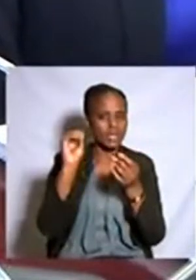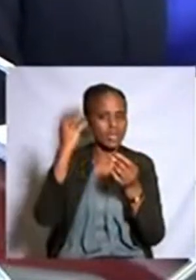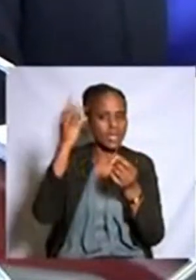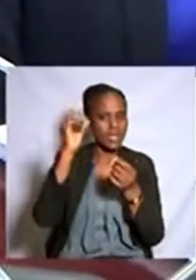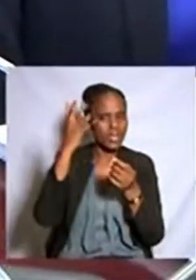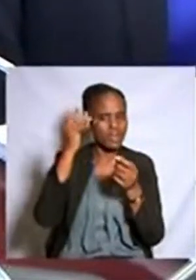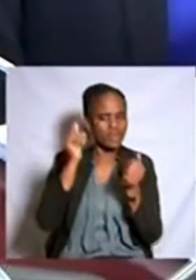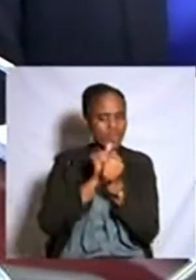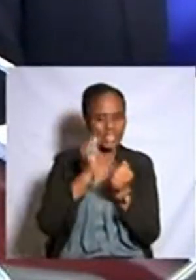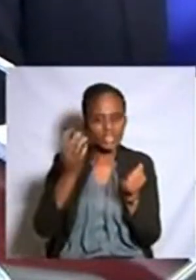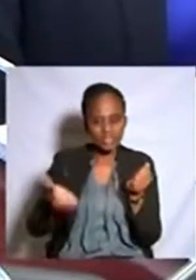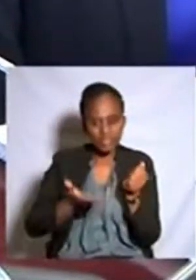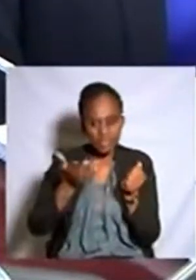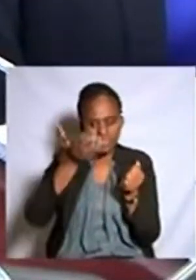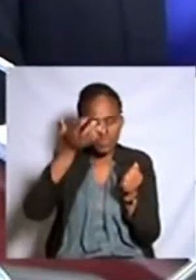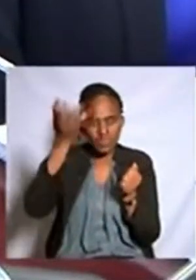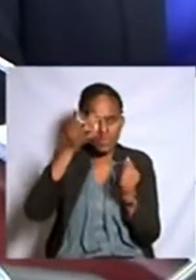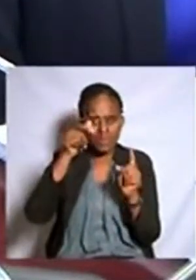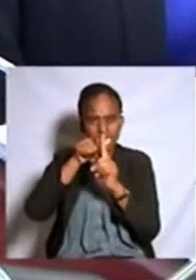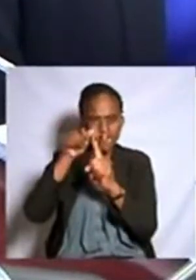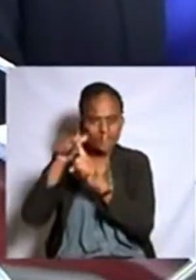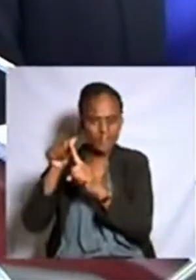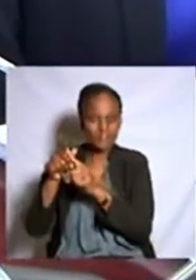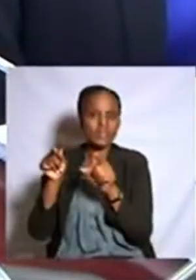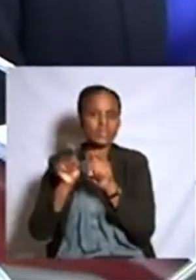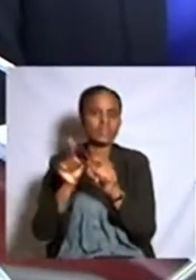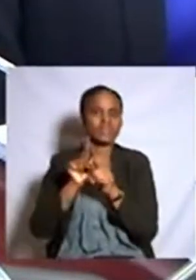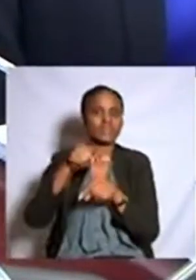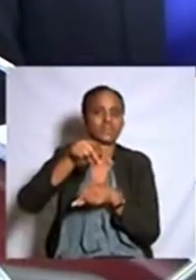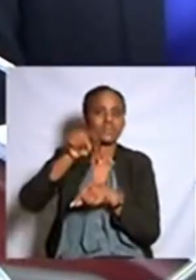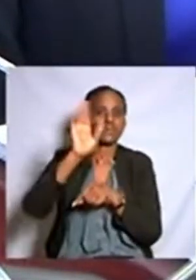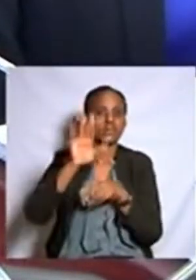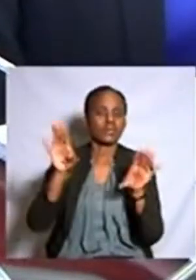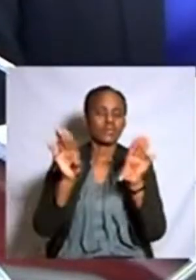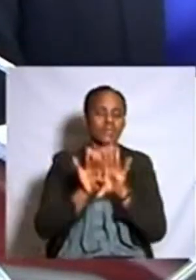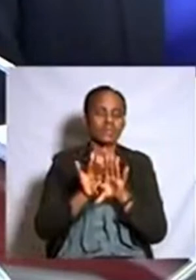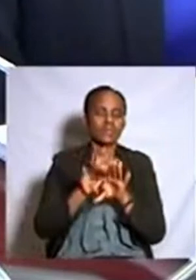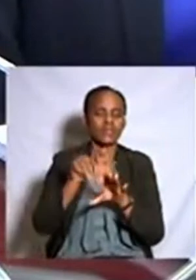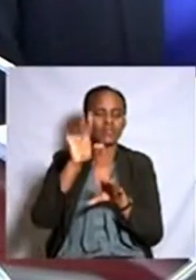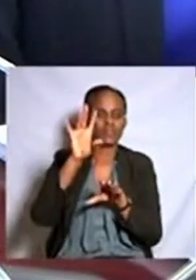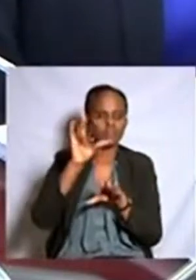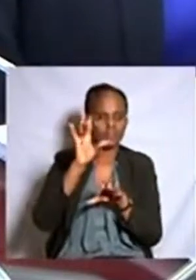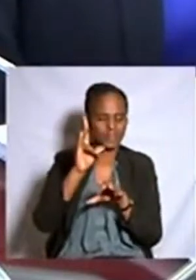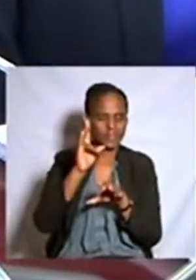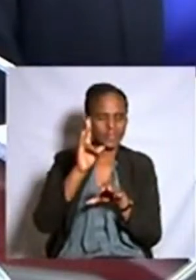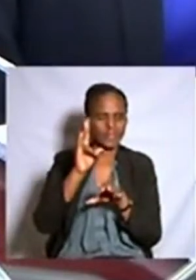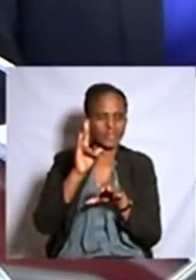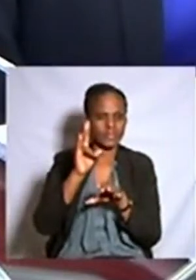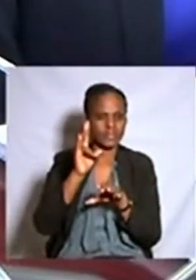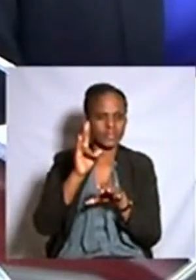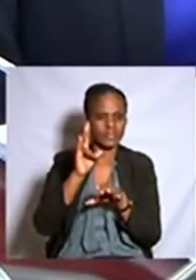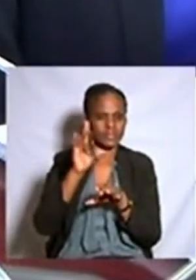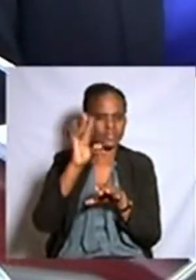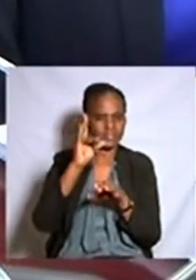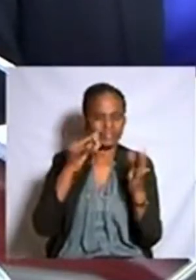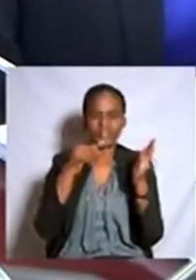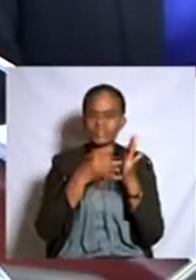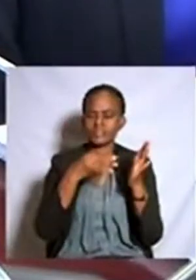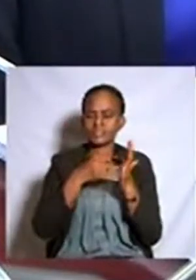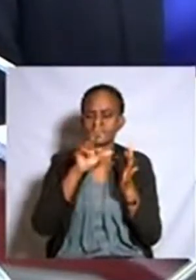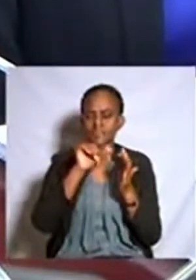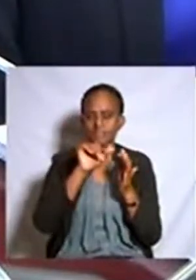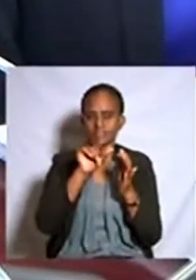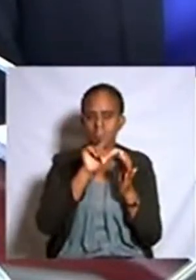and the firewalls reel is currently running and will close on 17th February